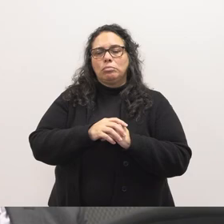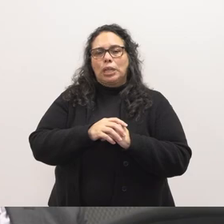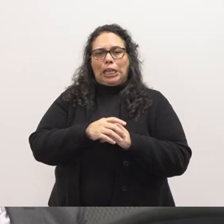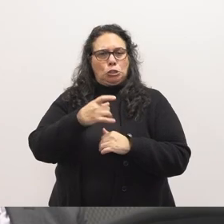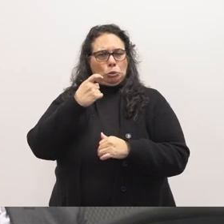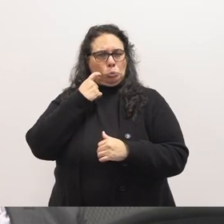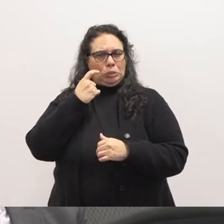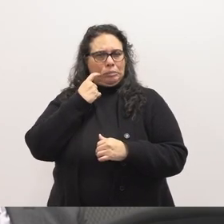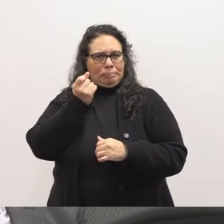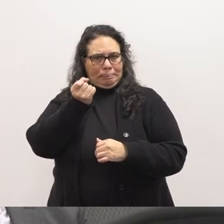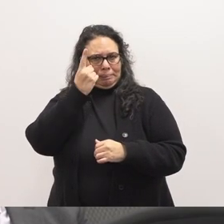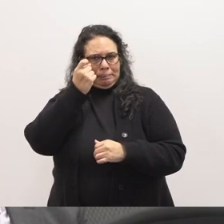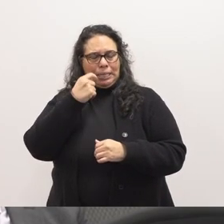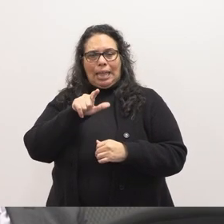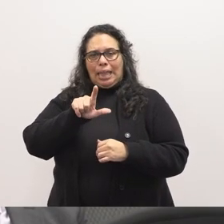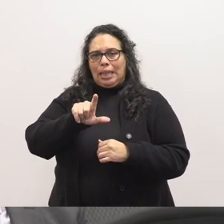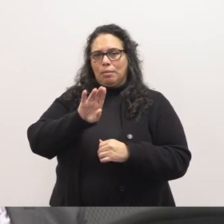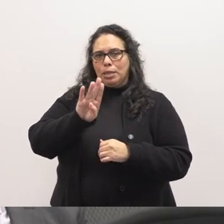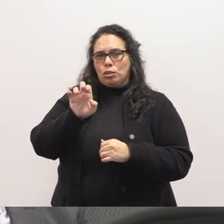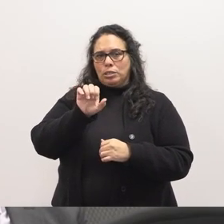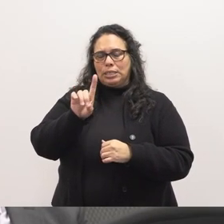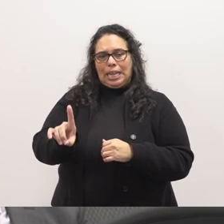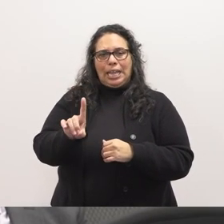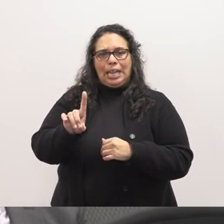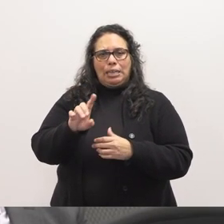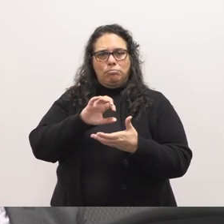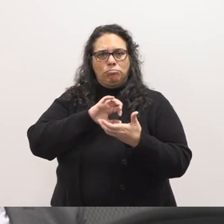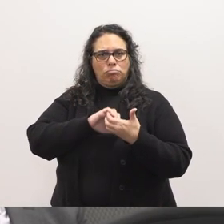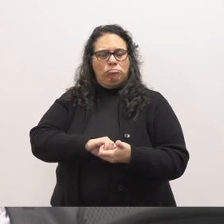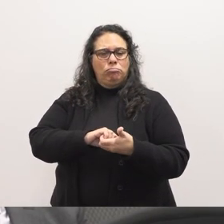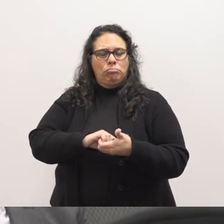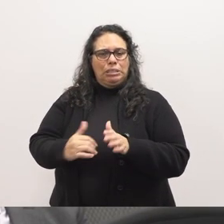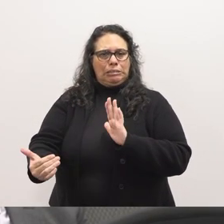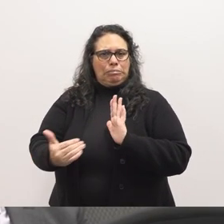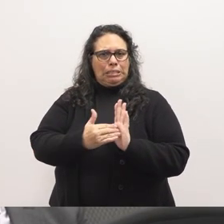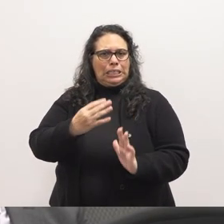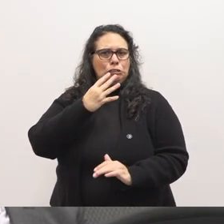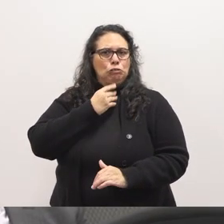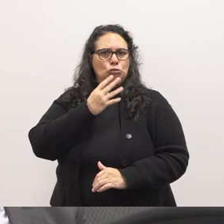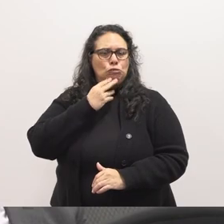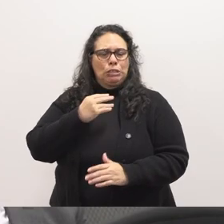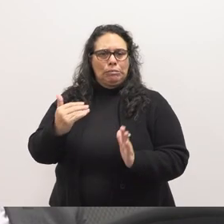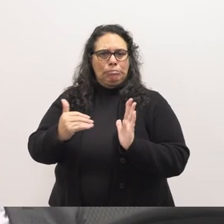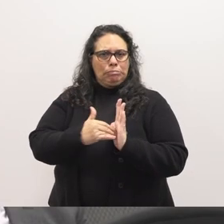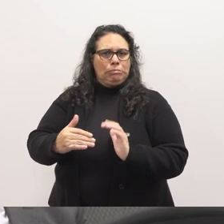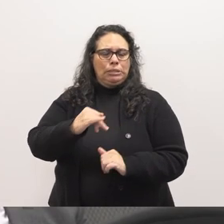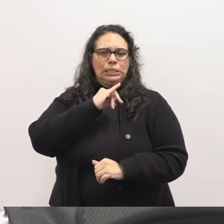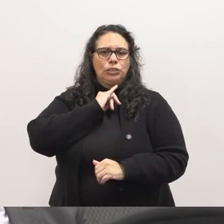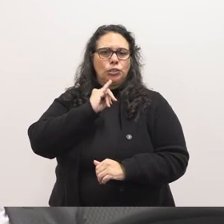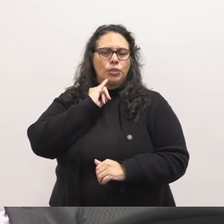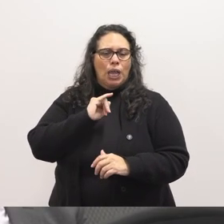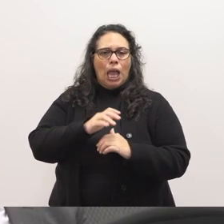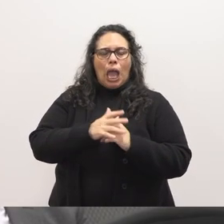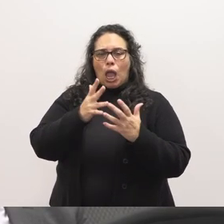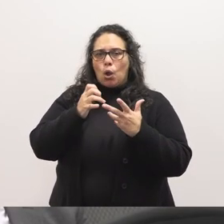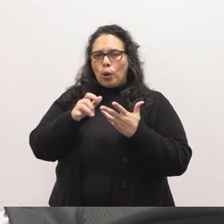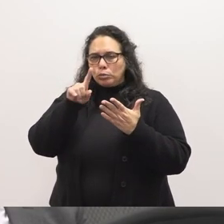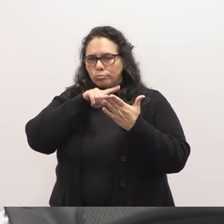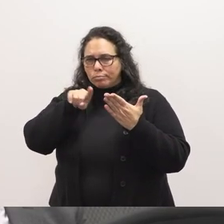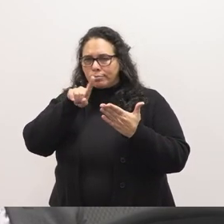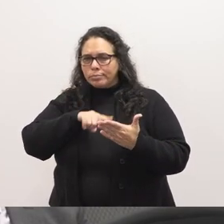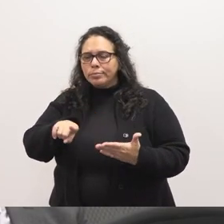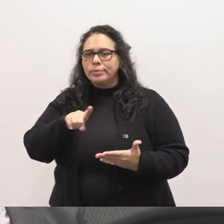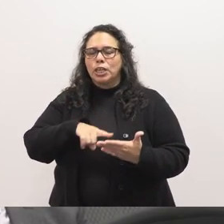as has come to light to me that the LBUSD is partnering with anti-Jewish, anti-Israel folks. I would like you to comb through your history and ethnic